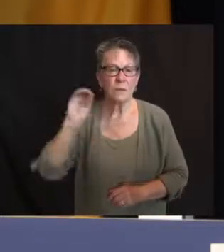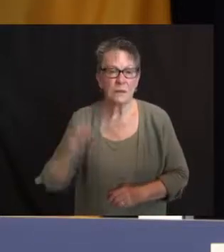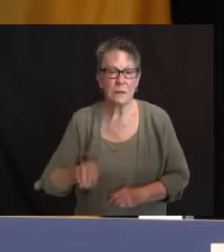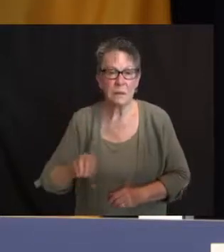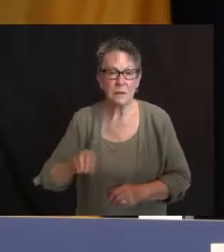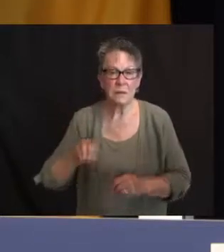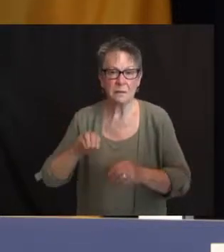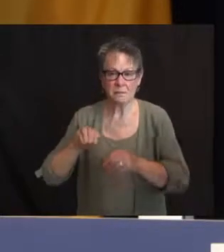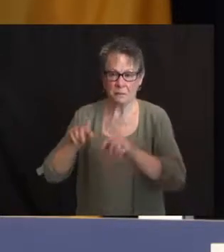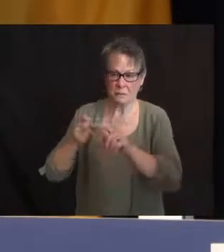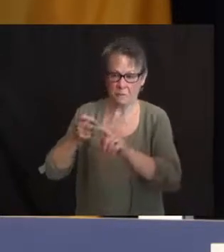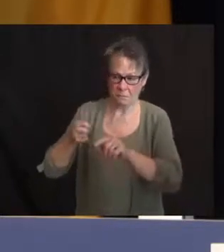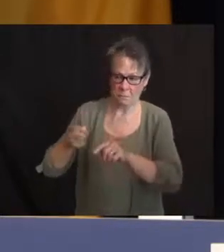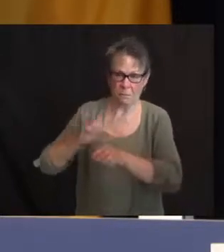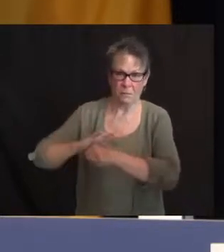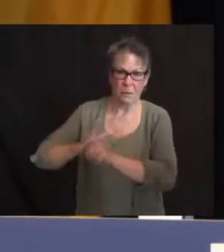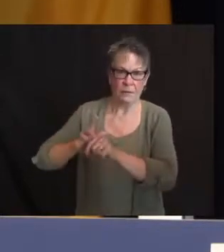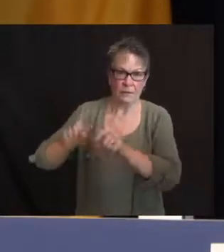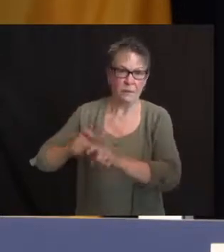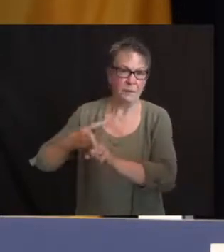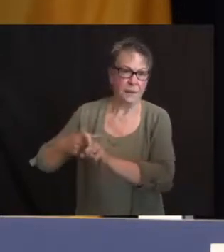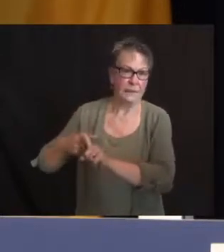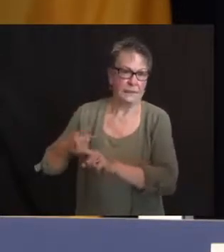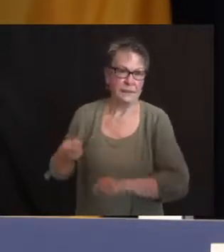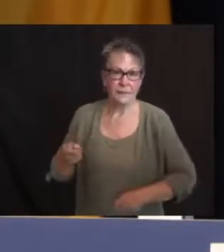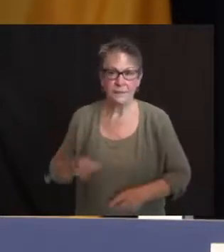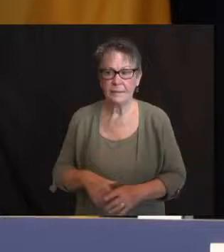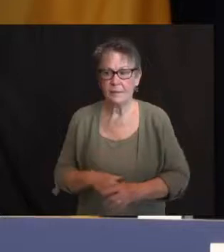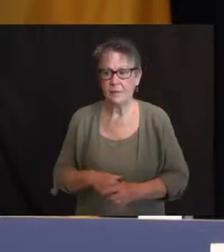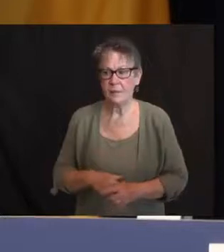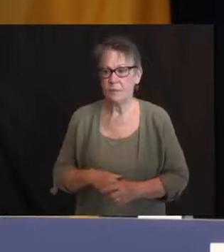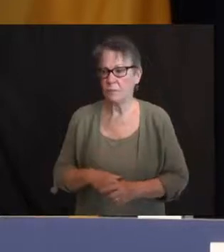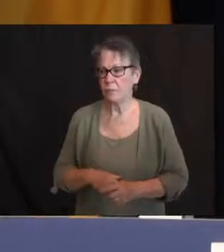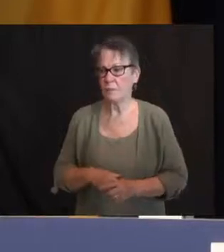to limit the spread of COVID-19. Stay connected, stay